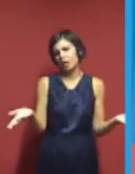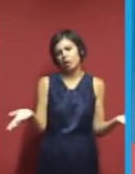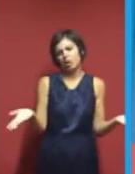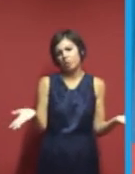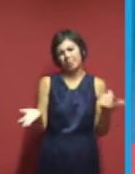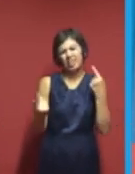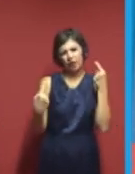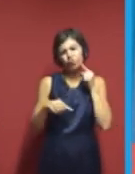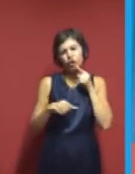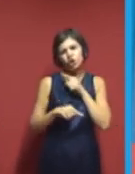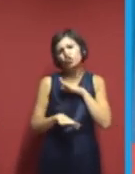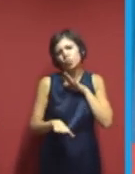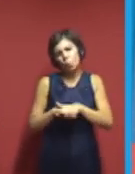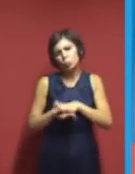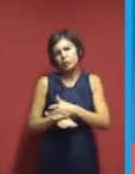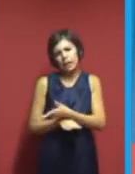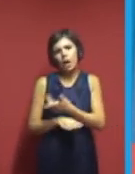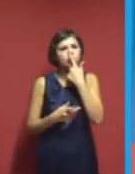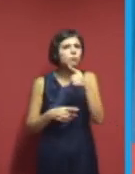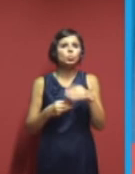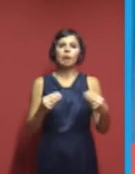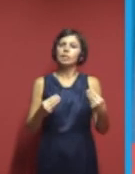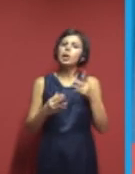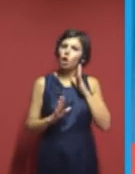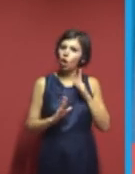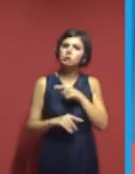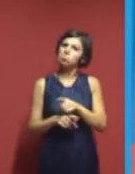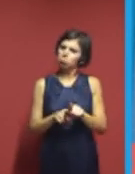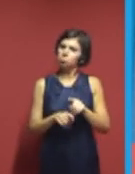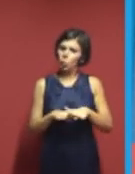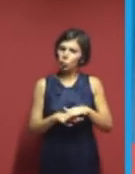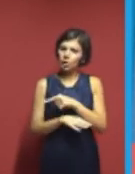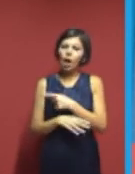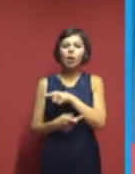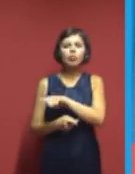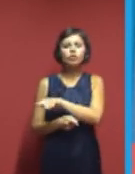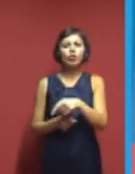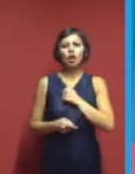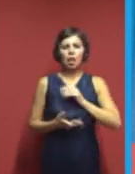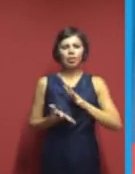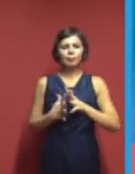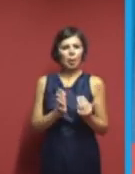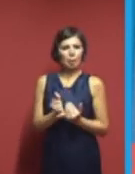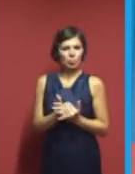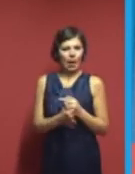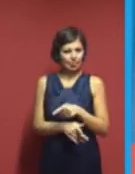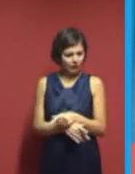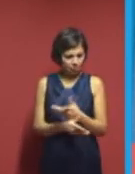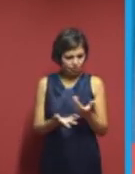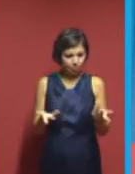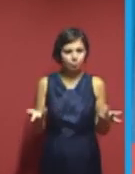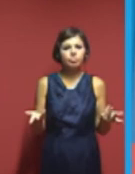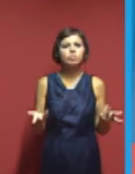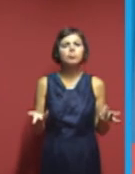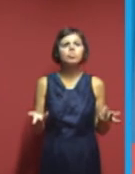severe anxiety. And parents are telling us that they're using Maker Kids as a form of art therapy for their kids, where the kids act